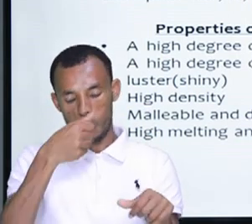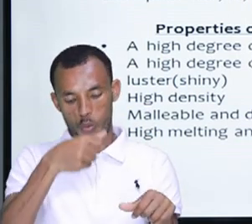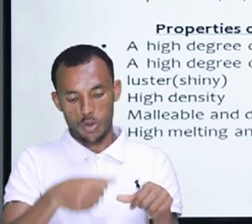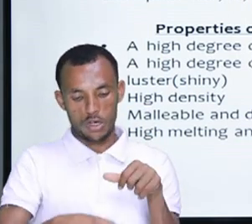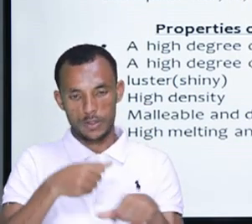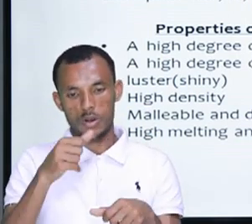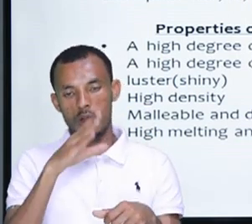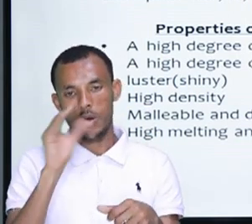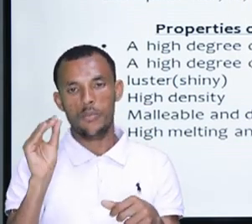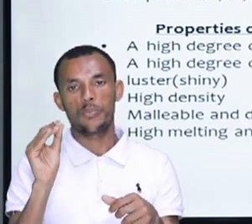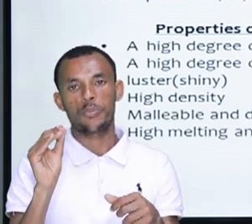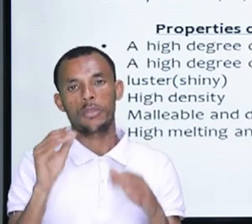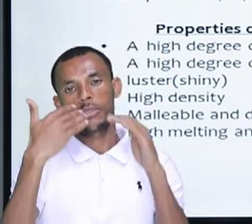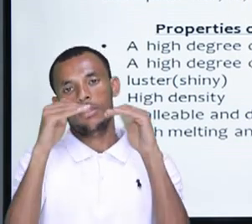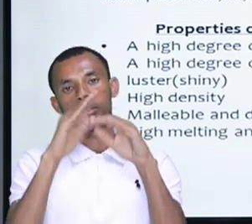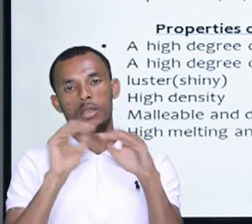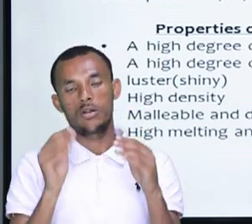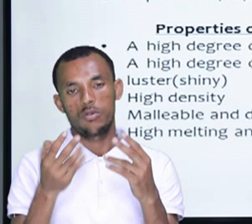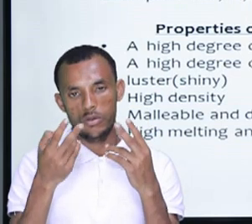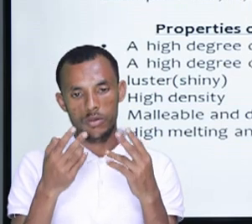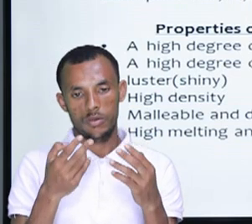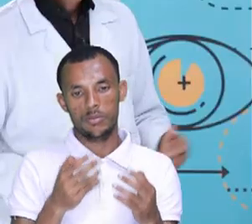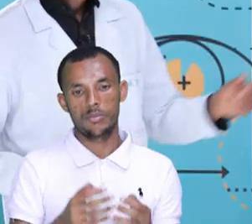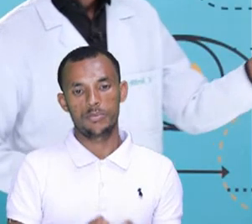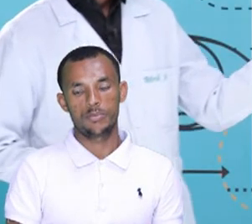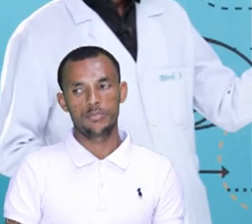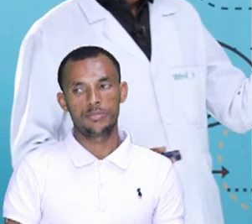contribution of electrons and the size of the atoms.